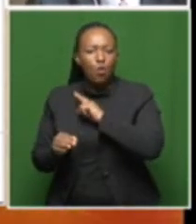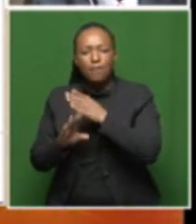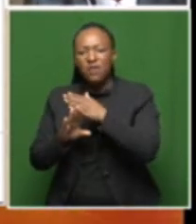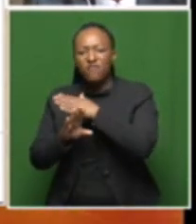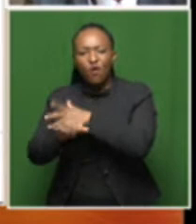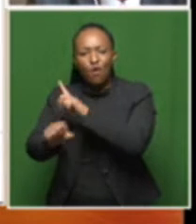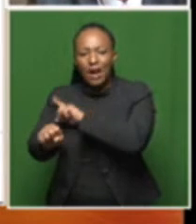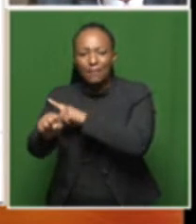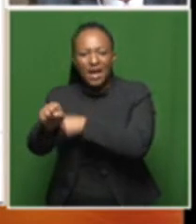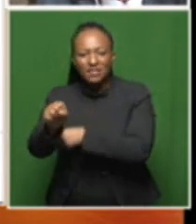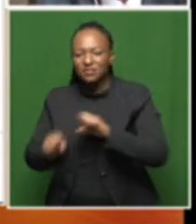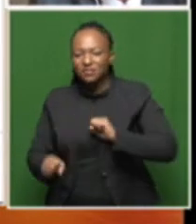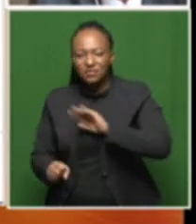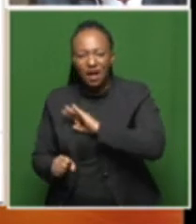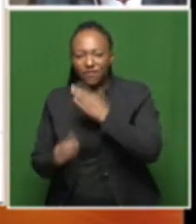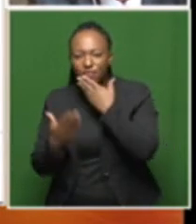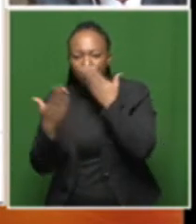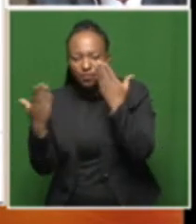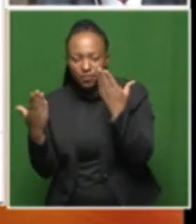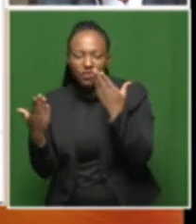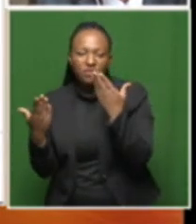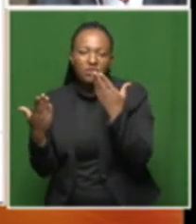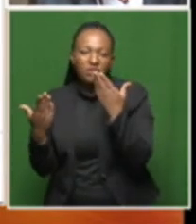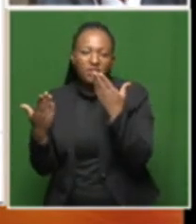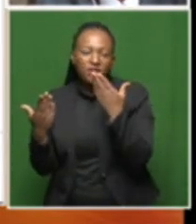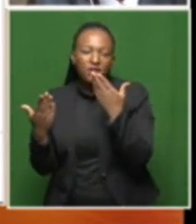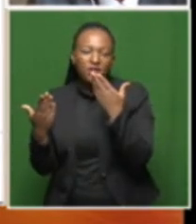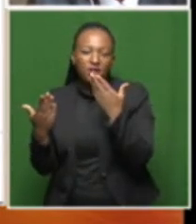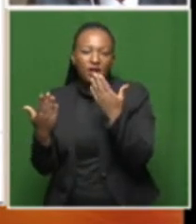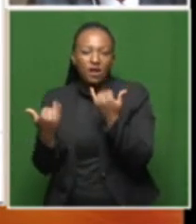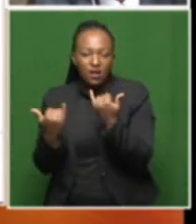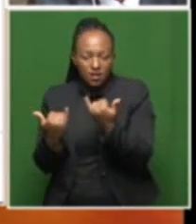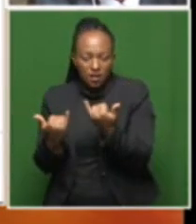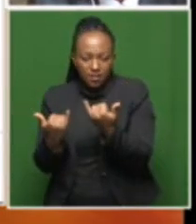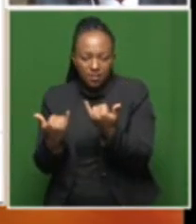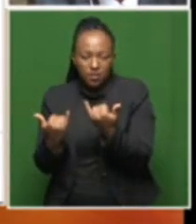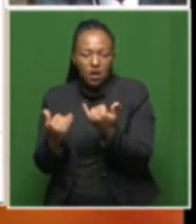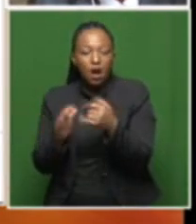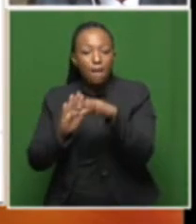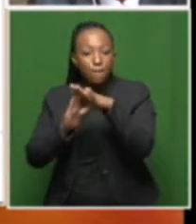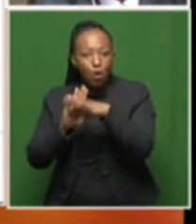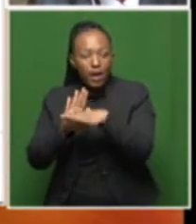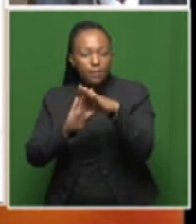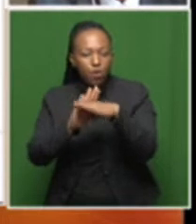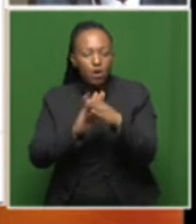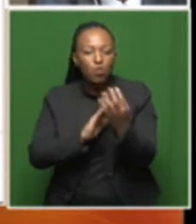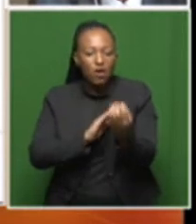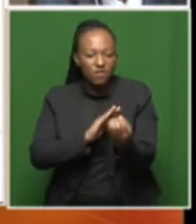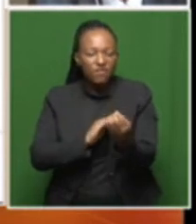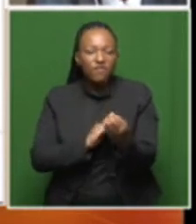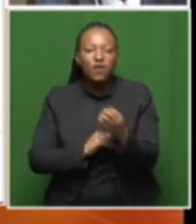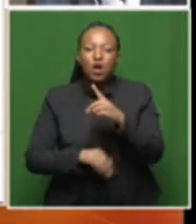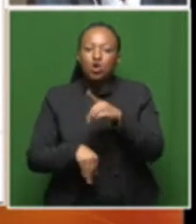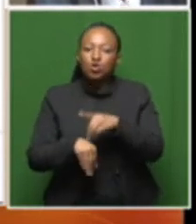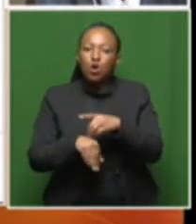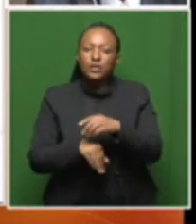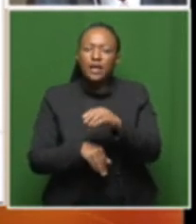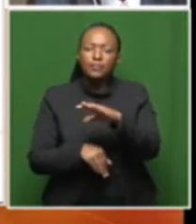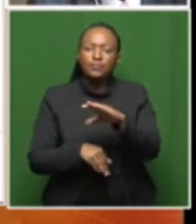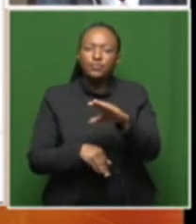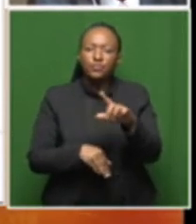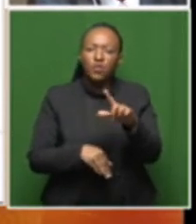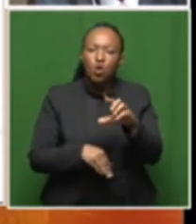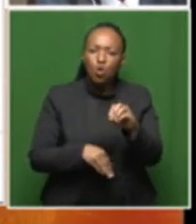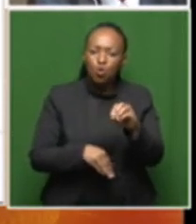capacity to vaccinate over weekends with staff and so forth. There are a number of programs going on. Dr. Kloot has alluded to this in the Western